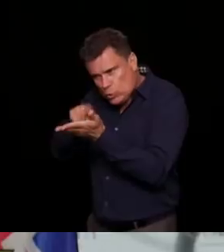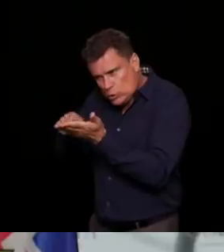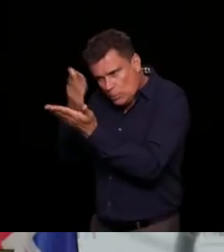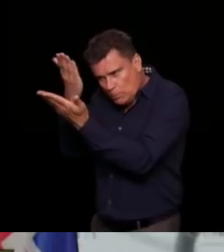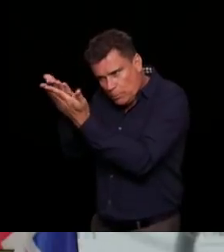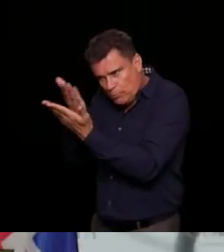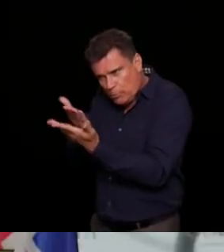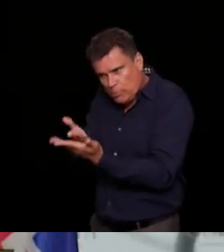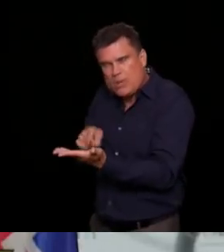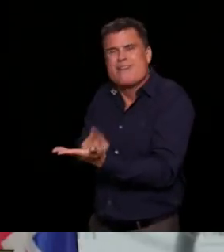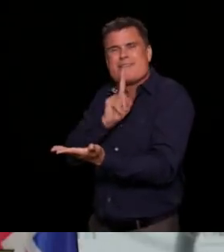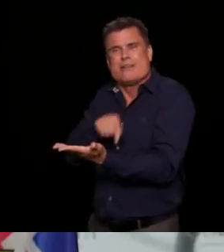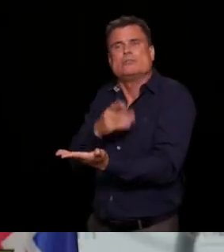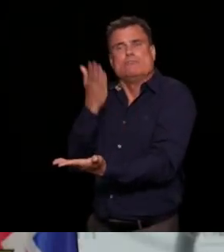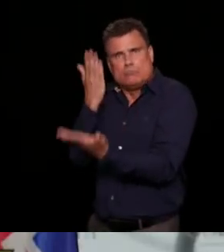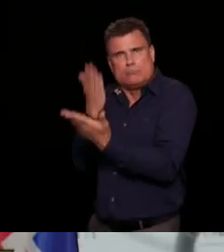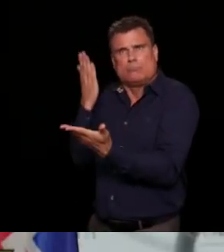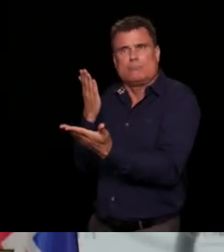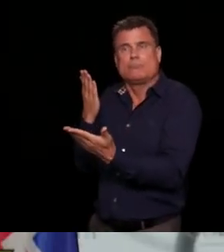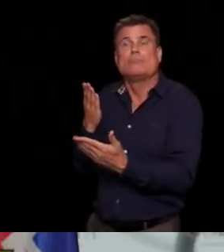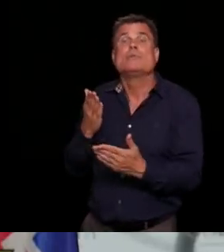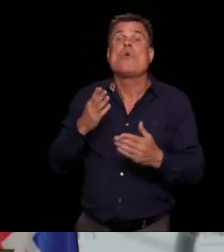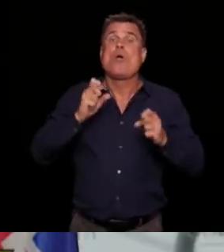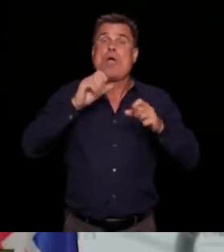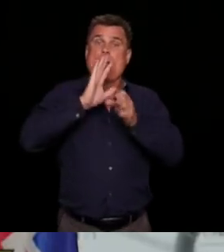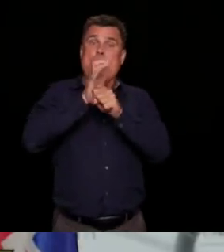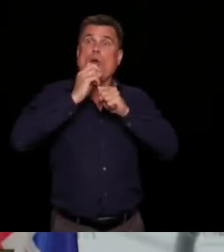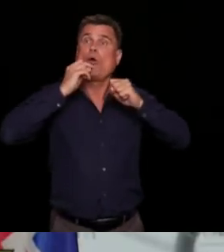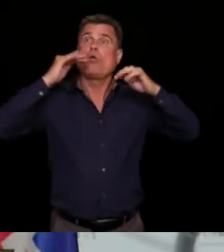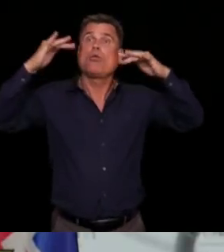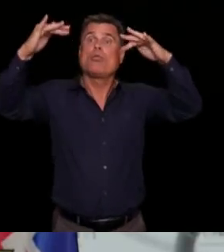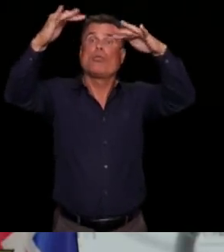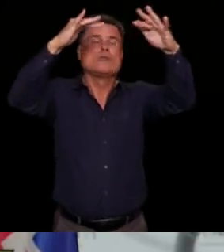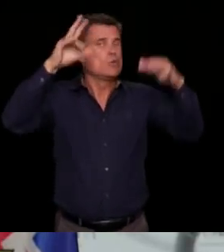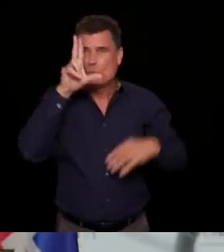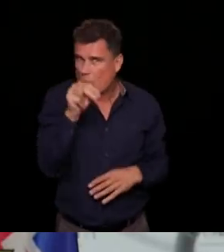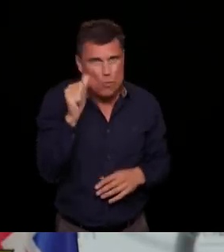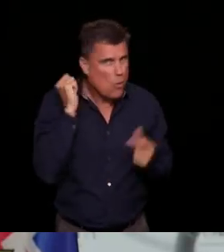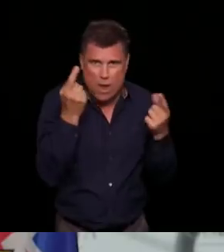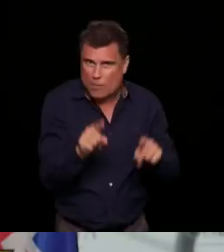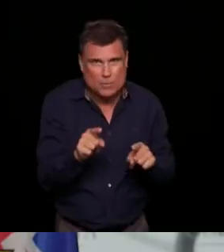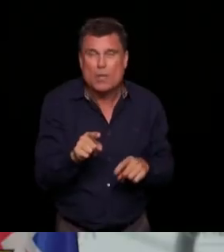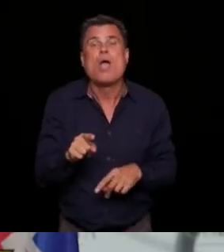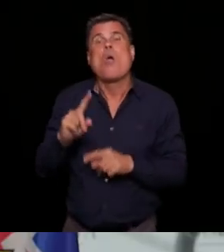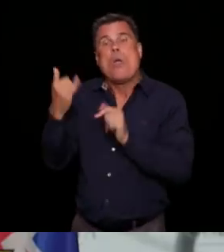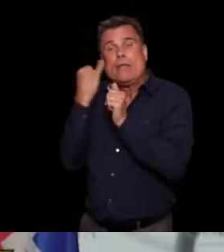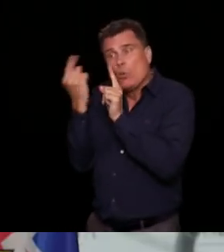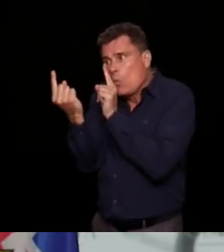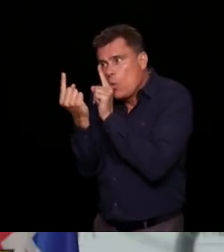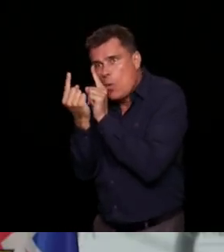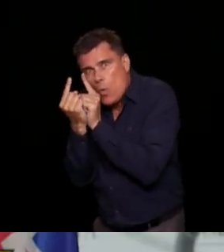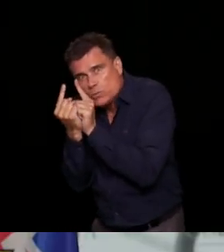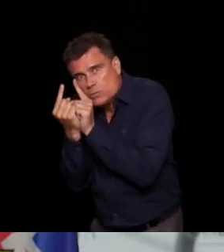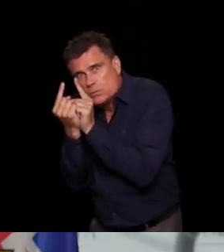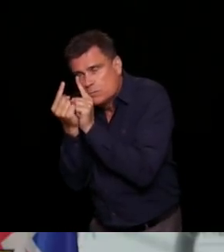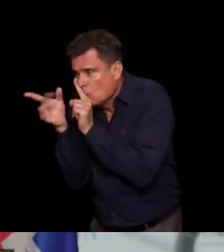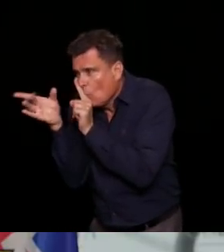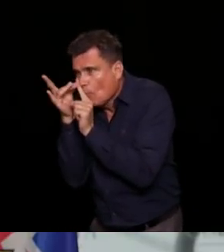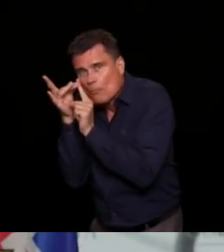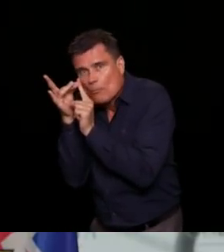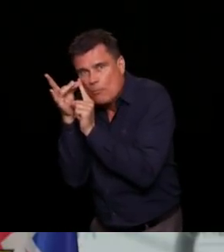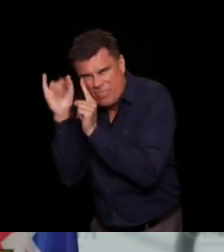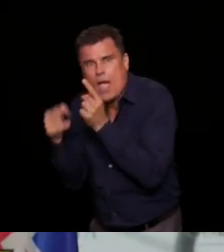not airborne spread. Thank you. And the next question comes from Nick Johansson, Castanet News. Nick, go ahead, please. Hi